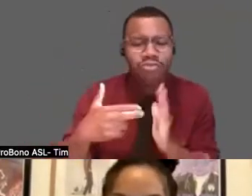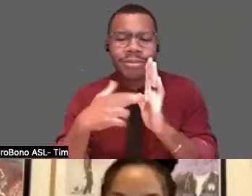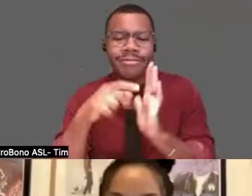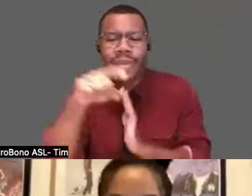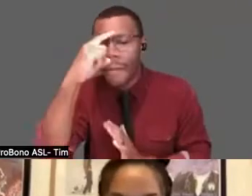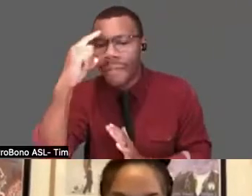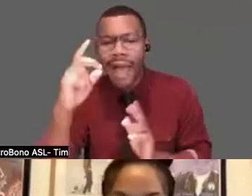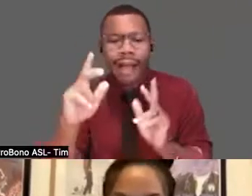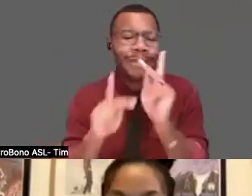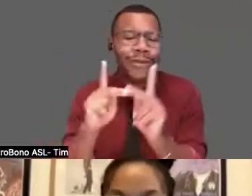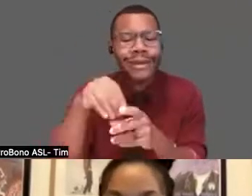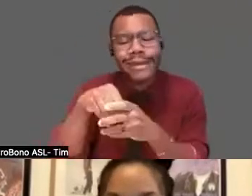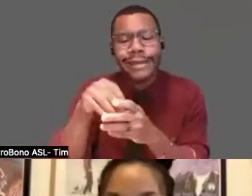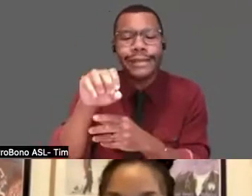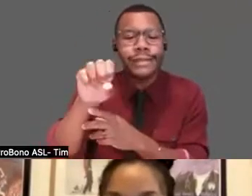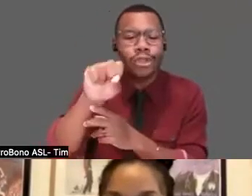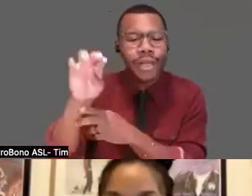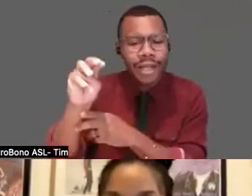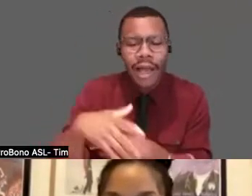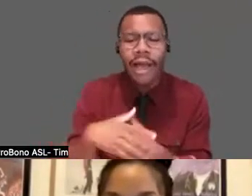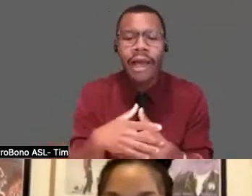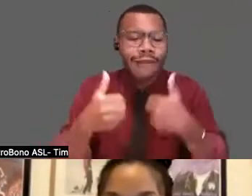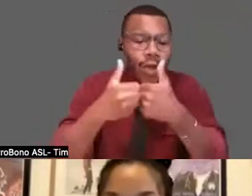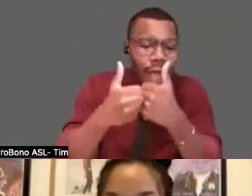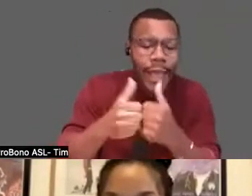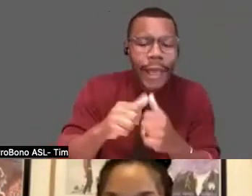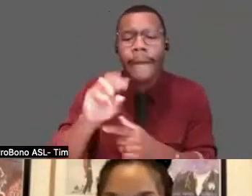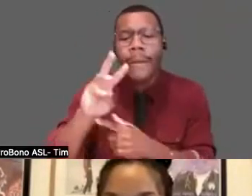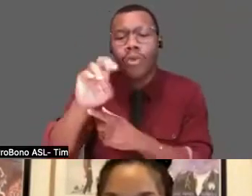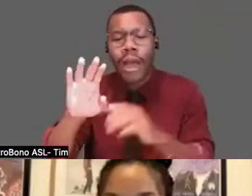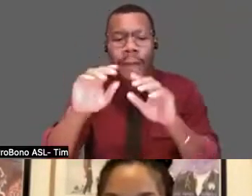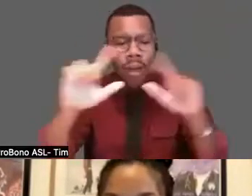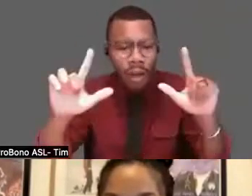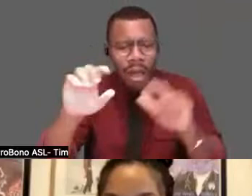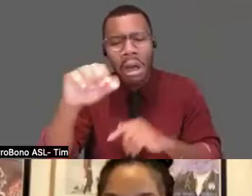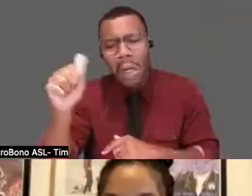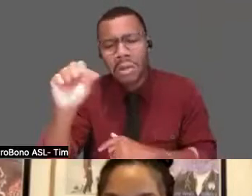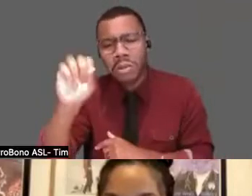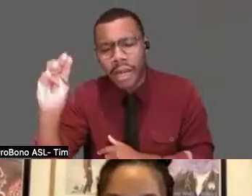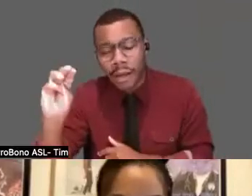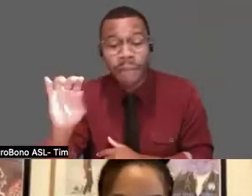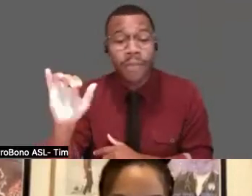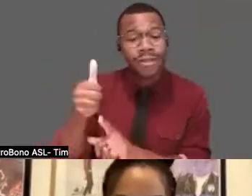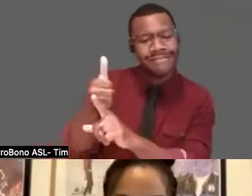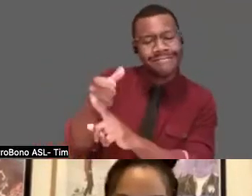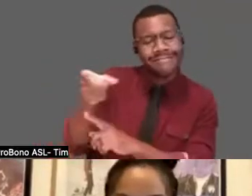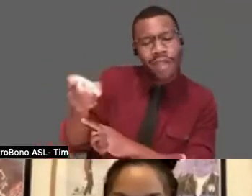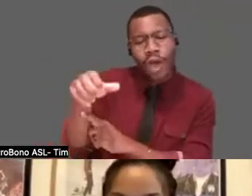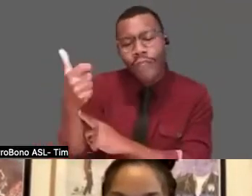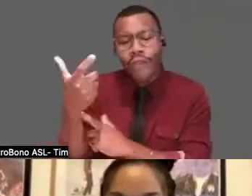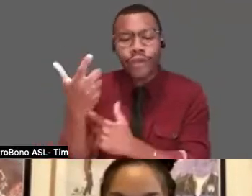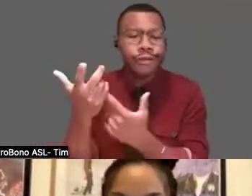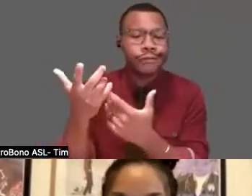video games, weblogs, and other digital media. He has also published influential research on digital research methods.